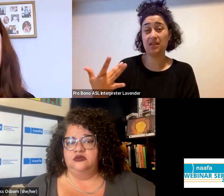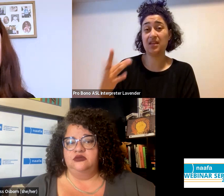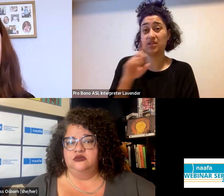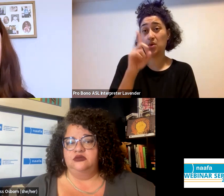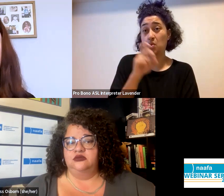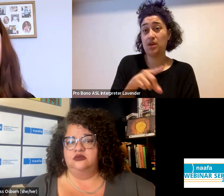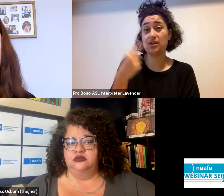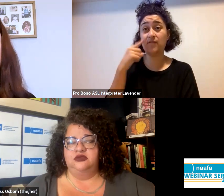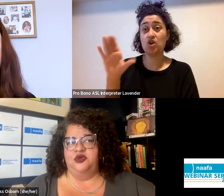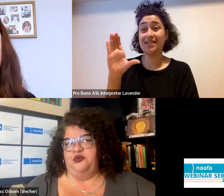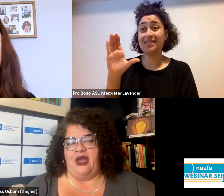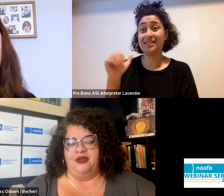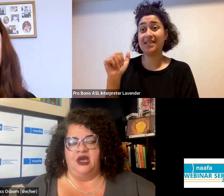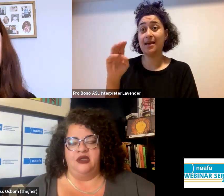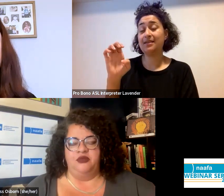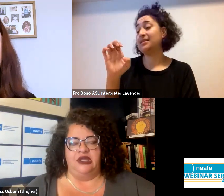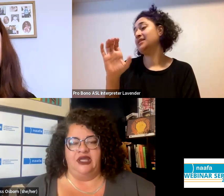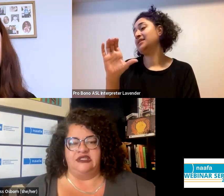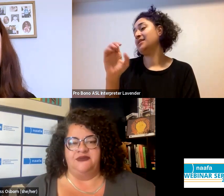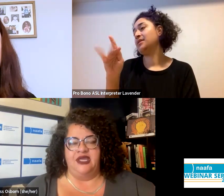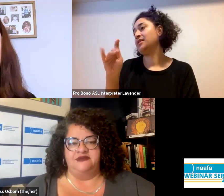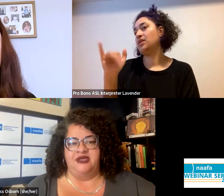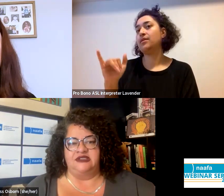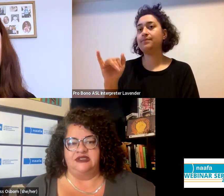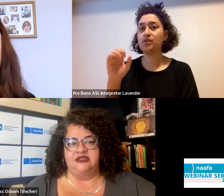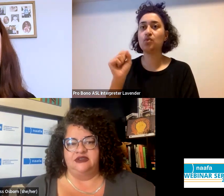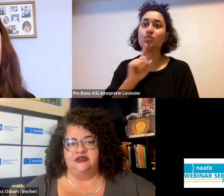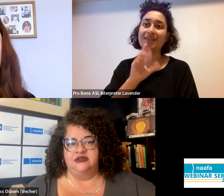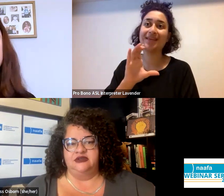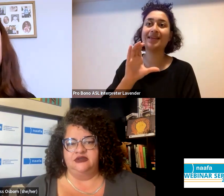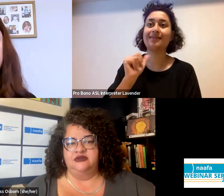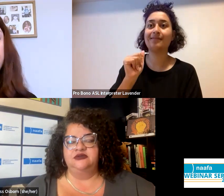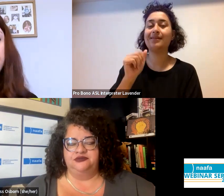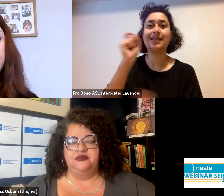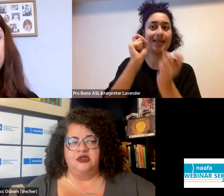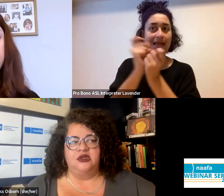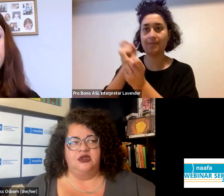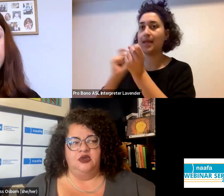for a cemetery. So it would happen on really a case-by-case basis. Yes.